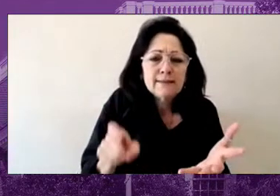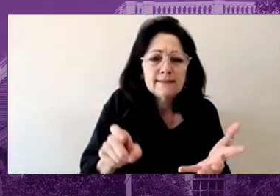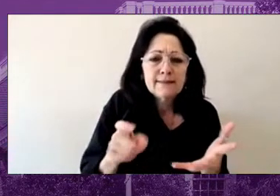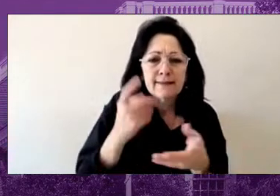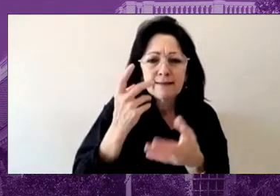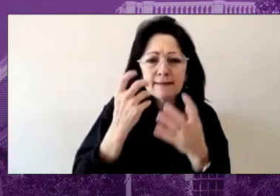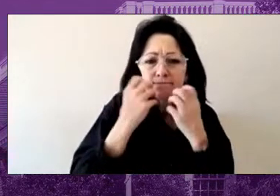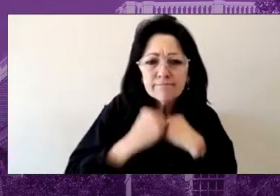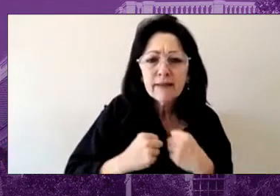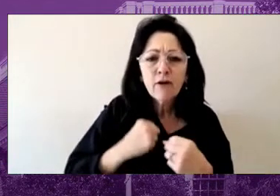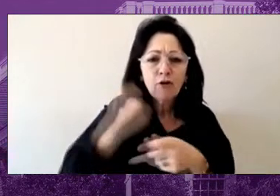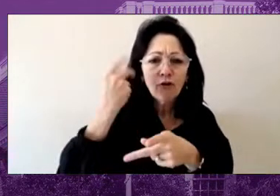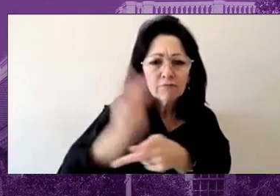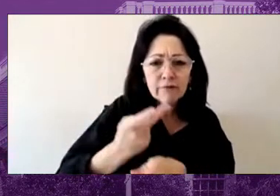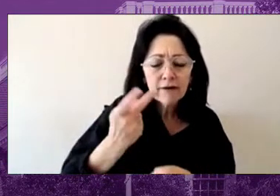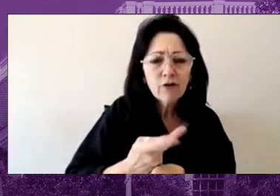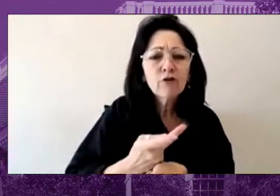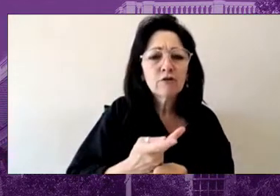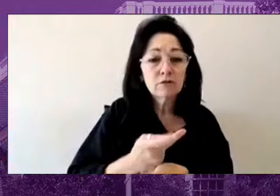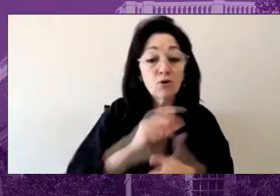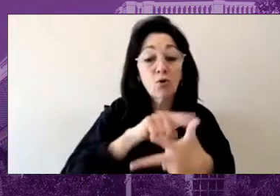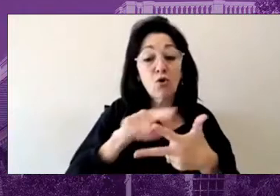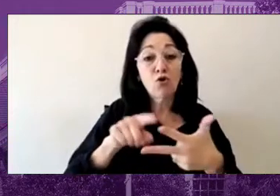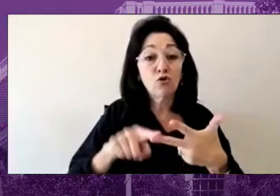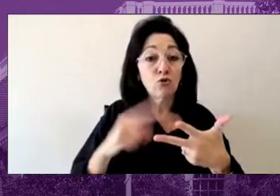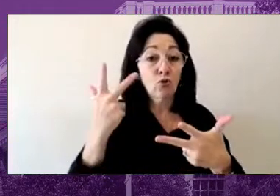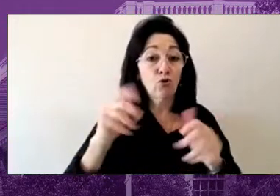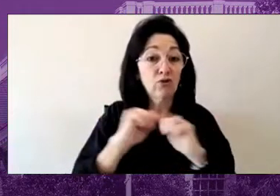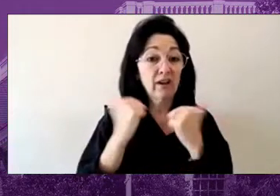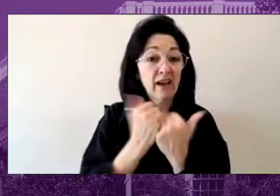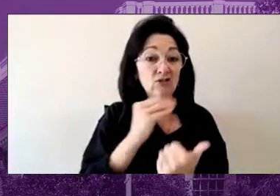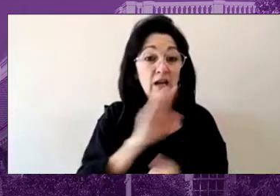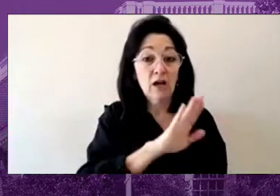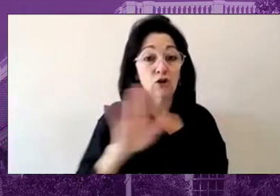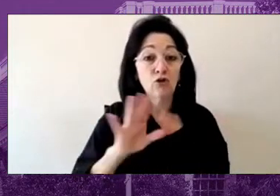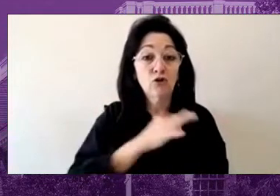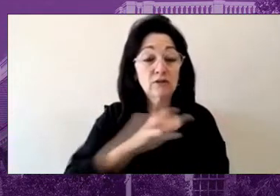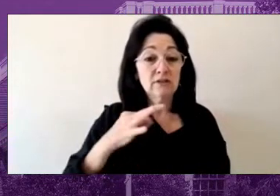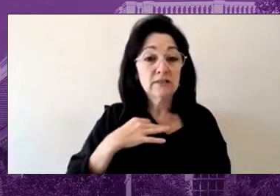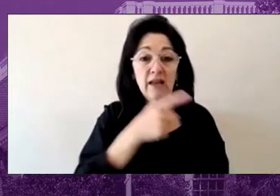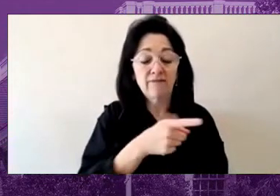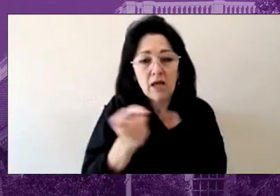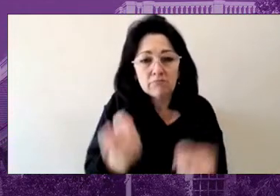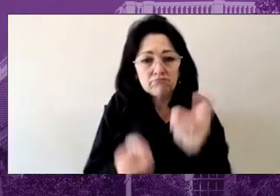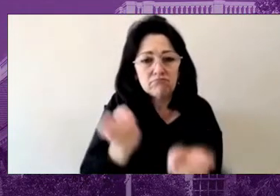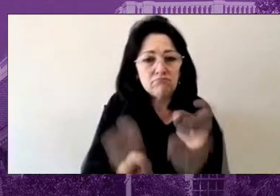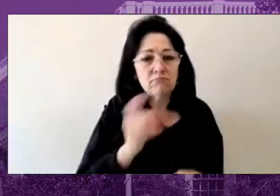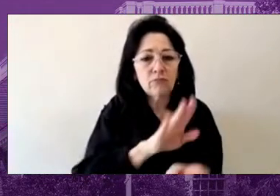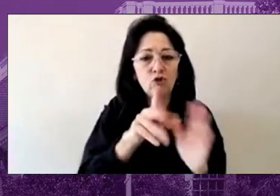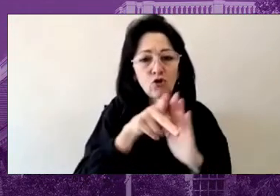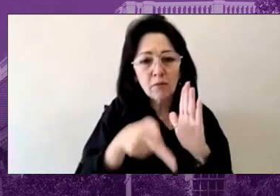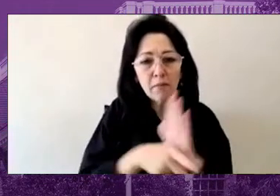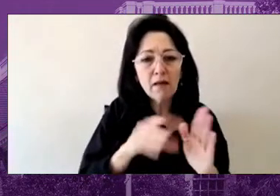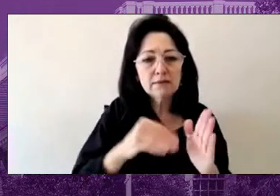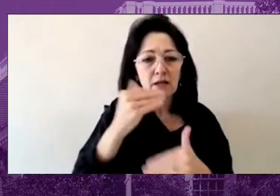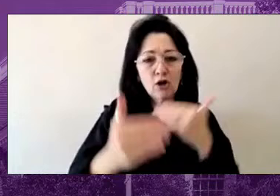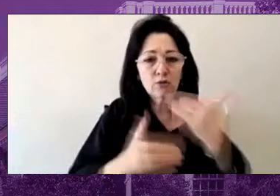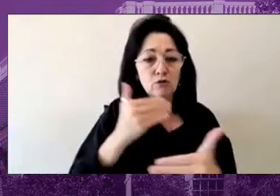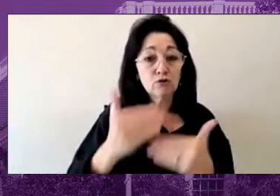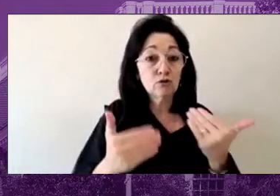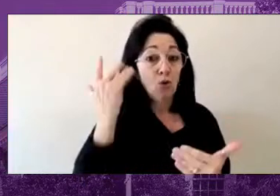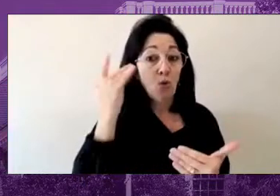2020, all three agencies and their staff quickly acted to adapt policies and procedures to allow for critical